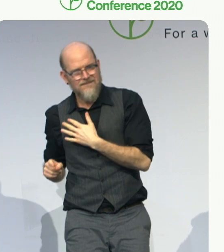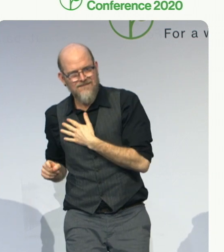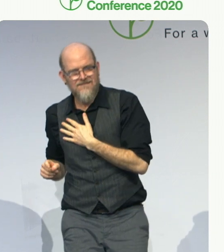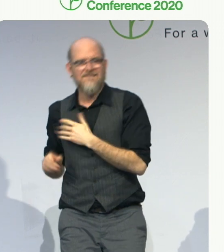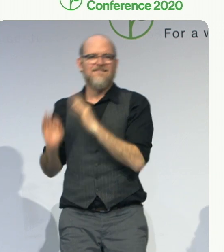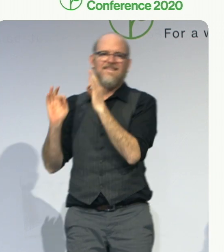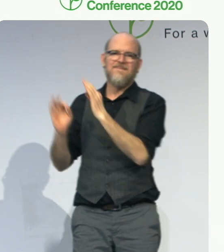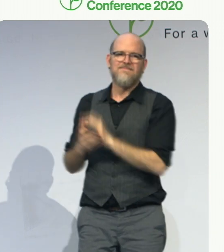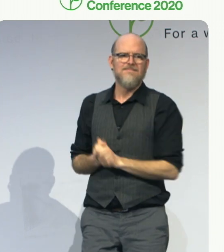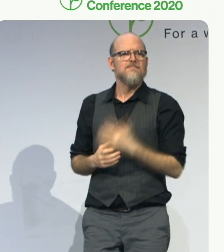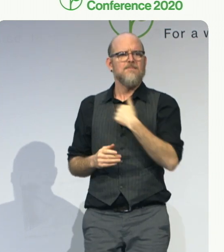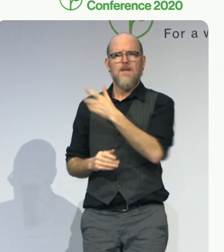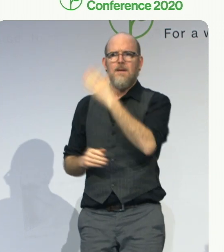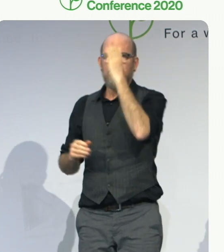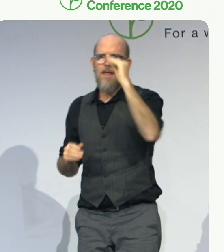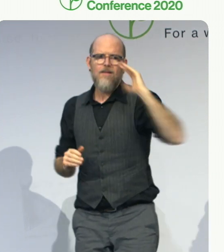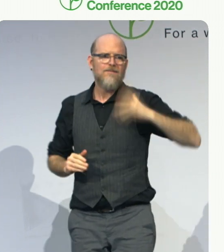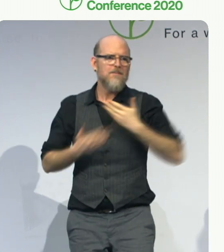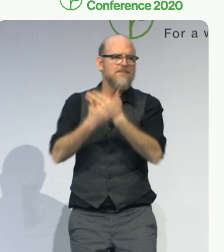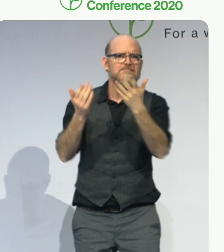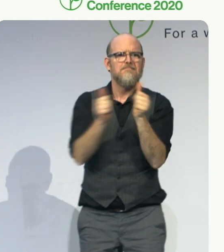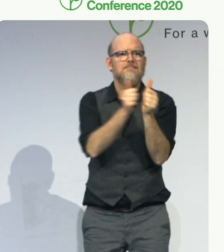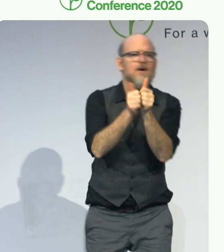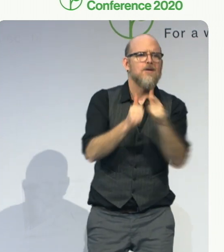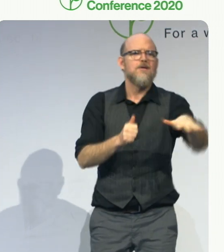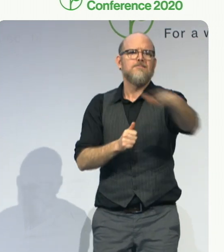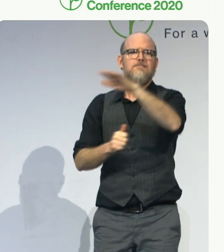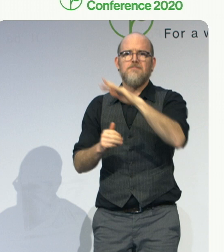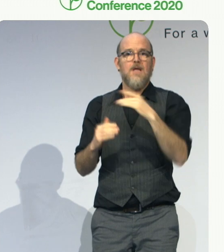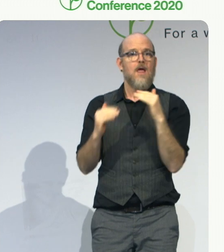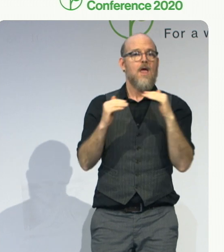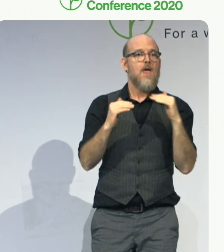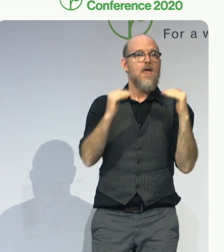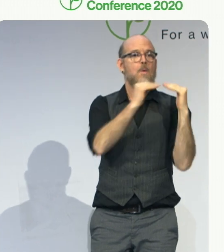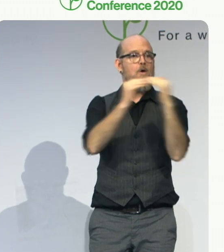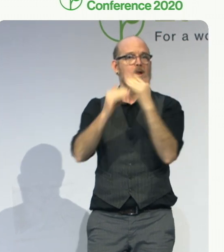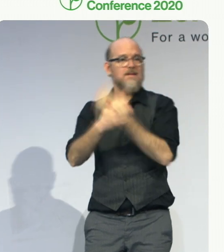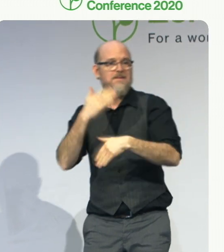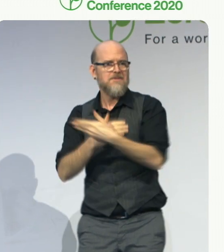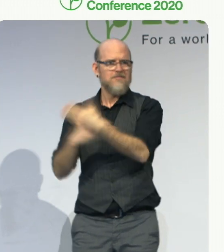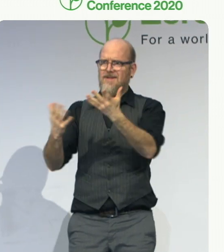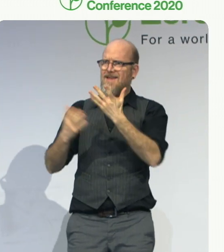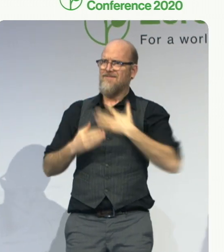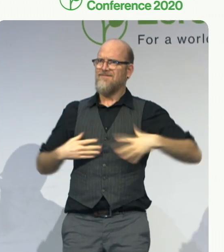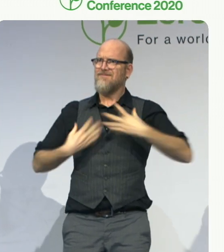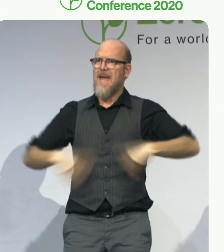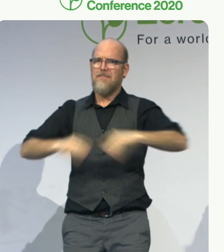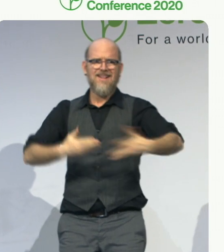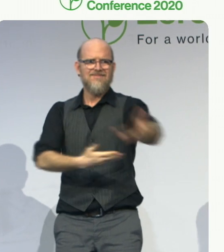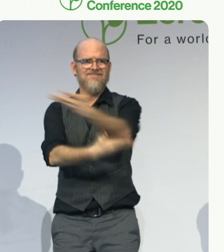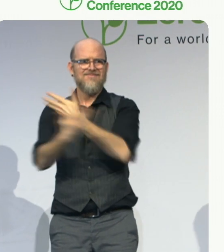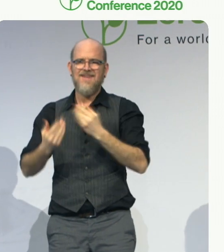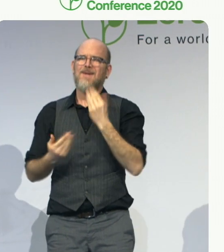in the disability equality movement, the Zero Project family, good evening. And to the many winners here